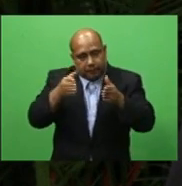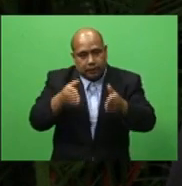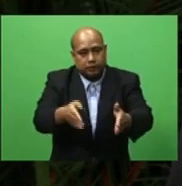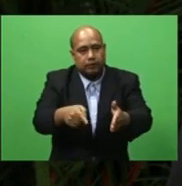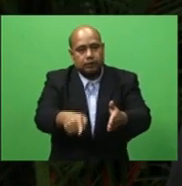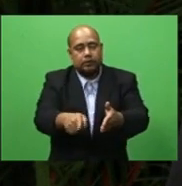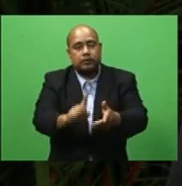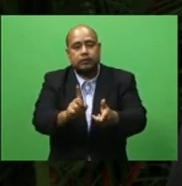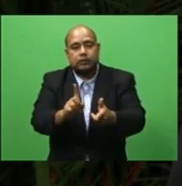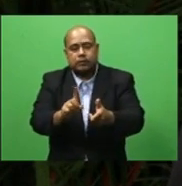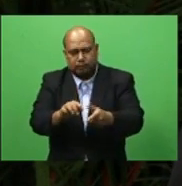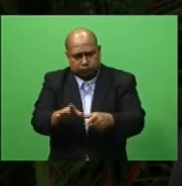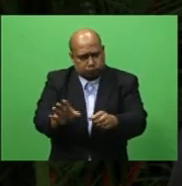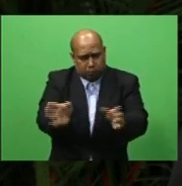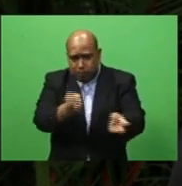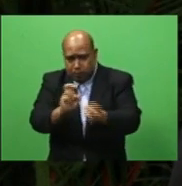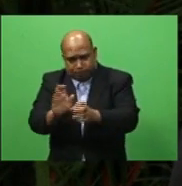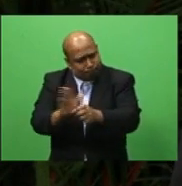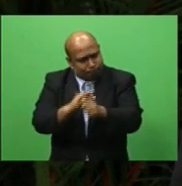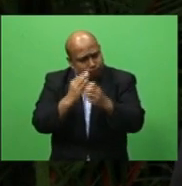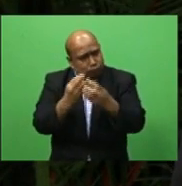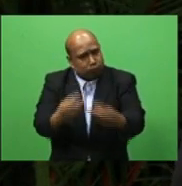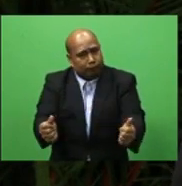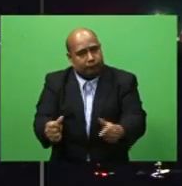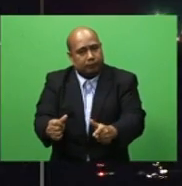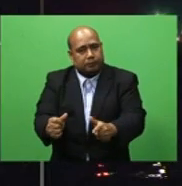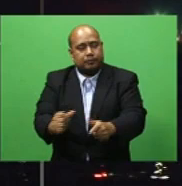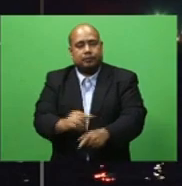and coming out of suspension.